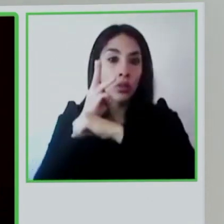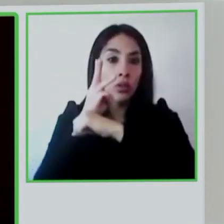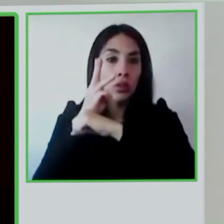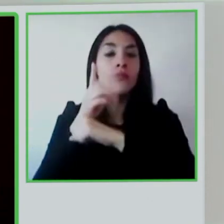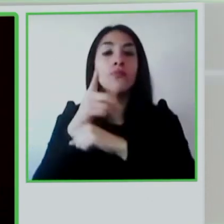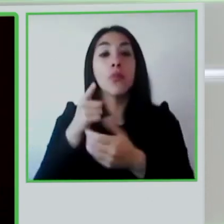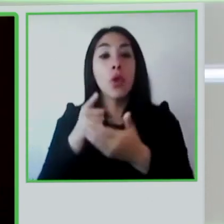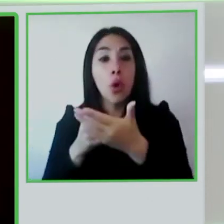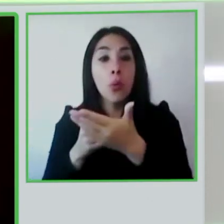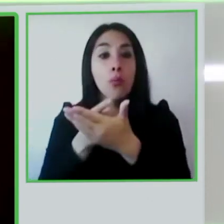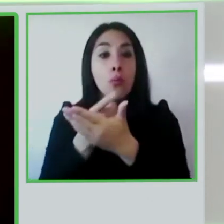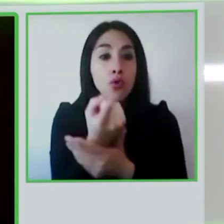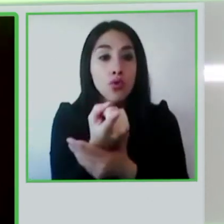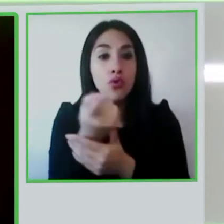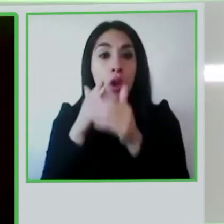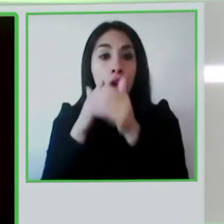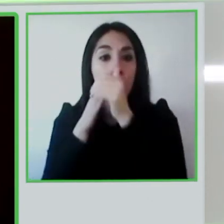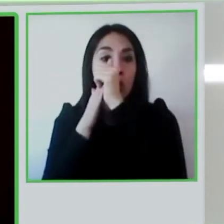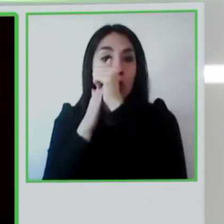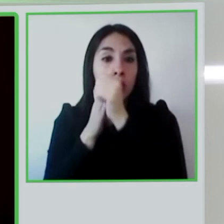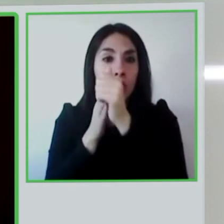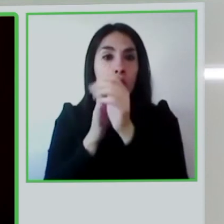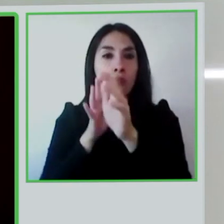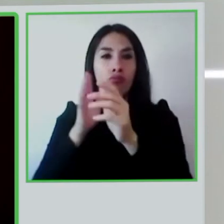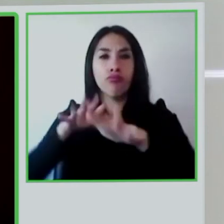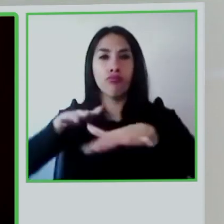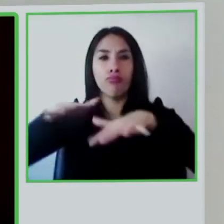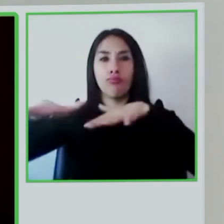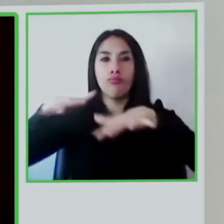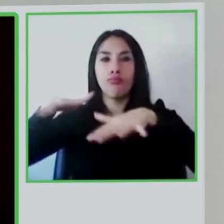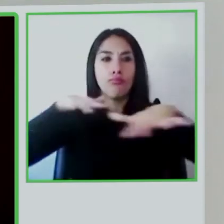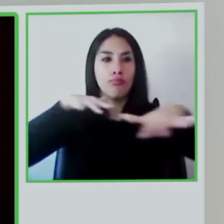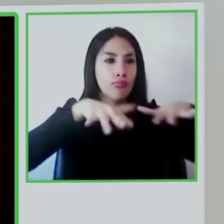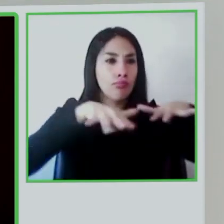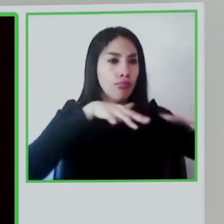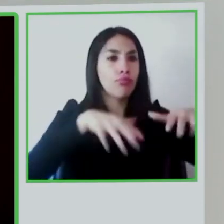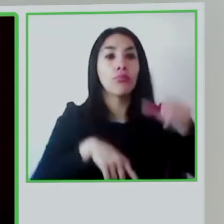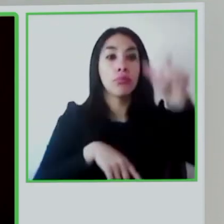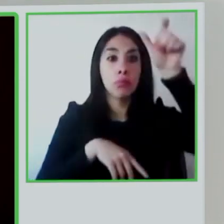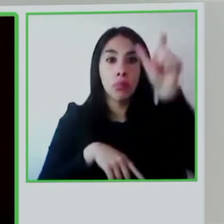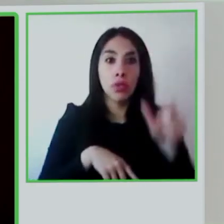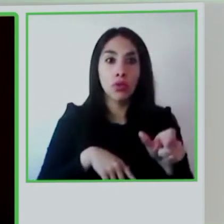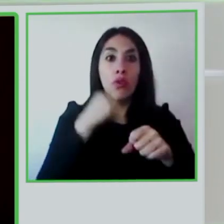between commercial leaders and people with disabilities. We have to